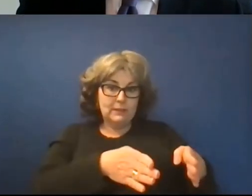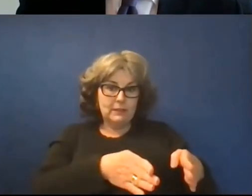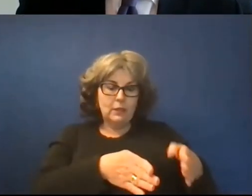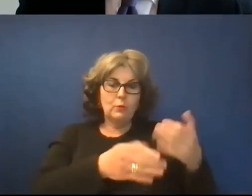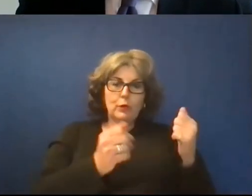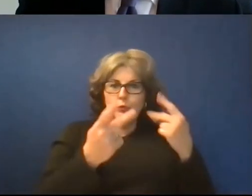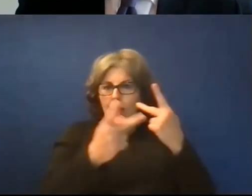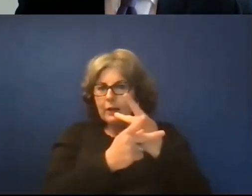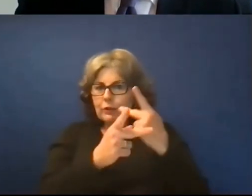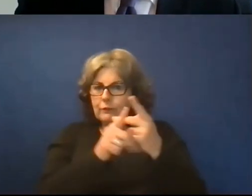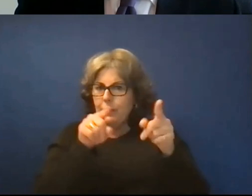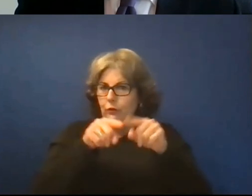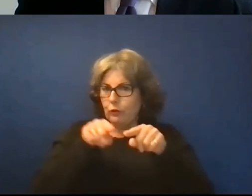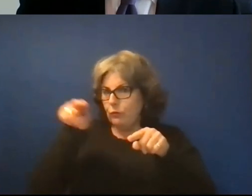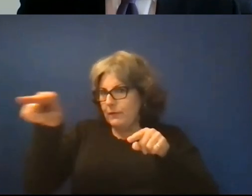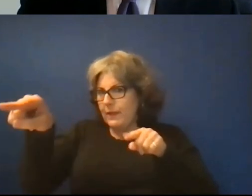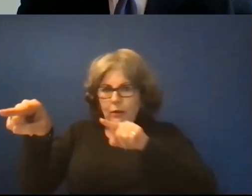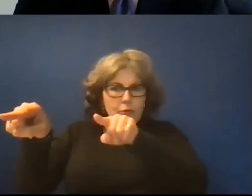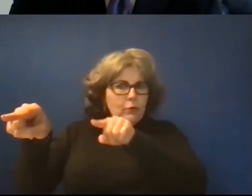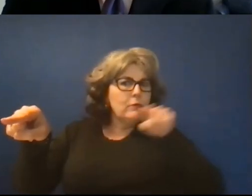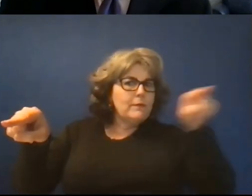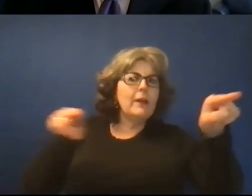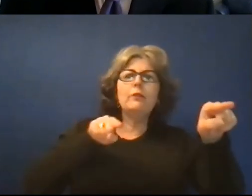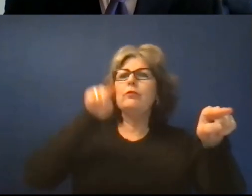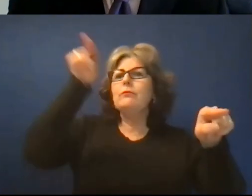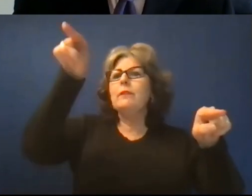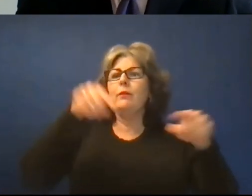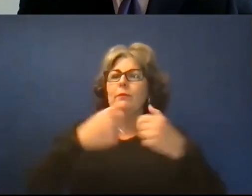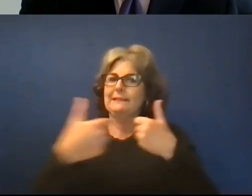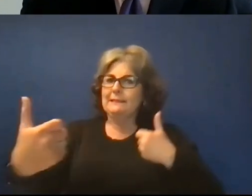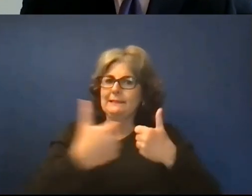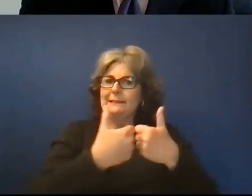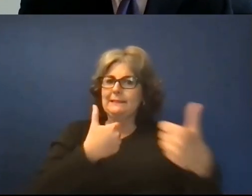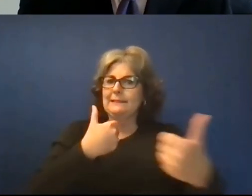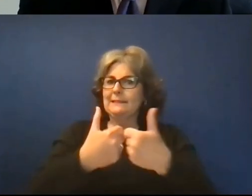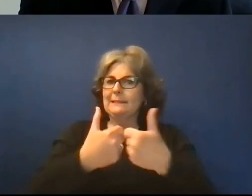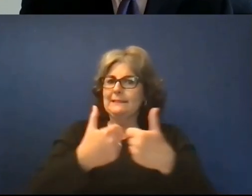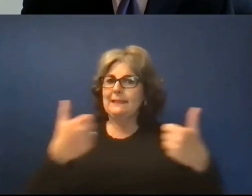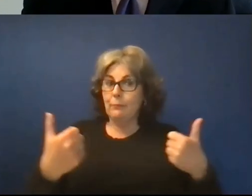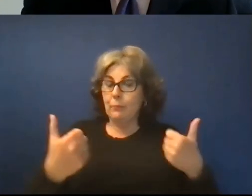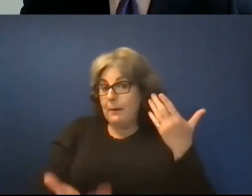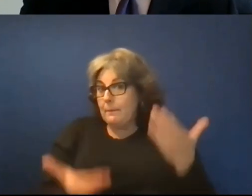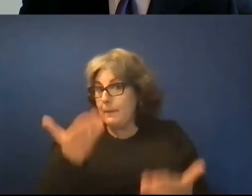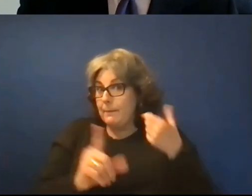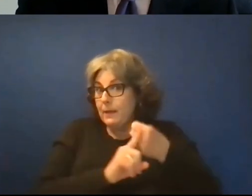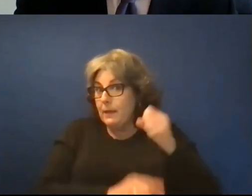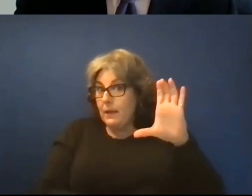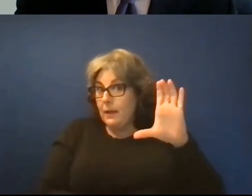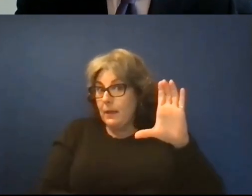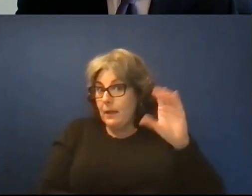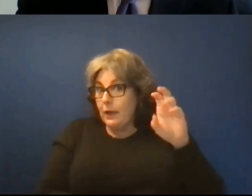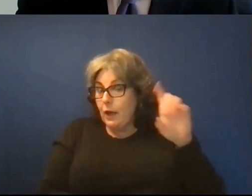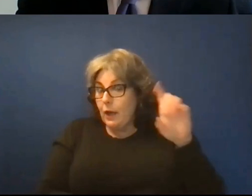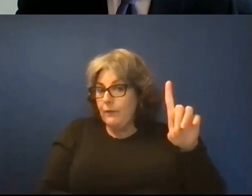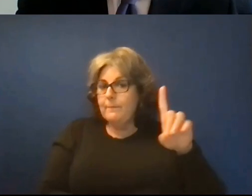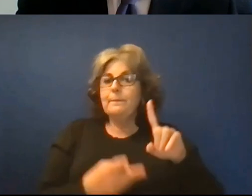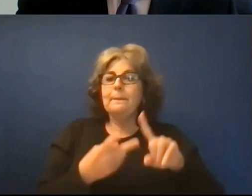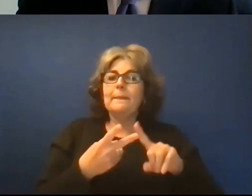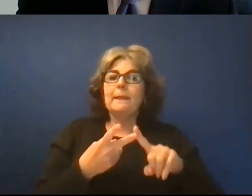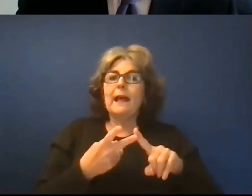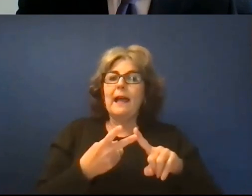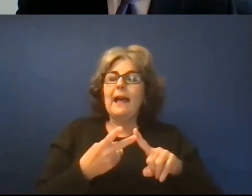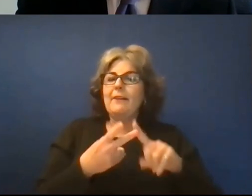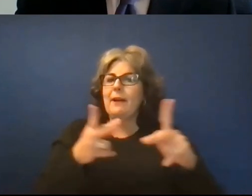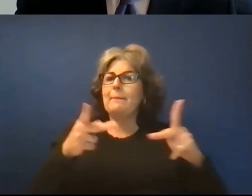to isolate, you know, the COVID symptom patients to a different section of the ER. We also have a heated tent outside,